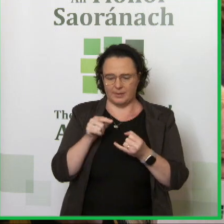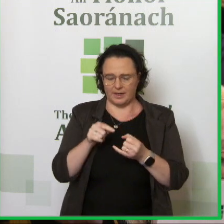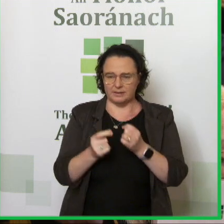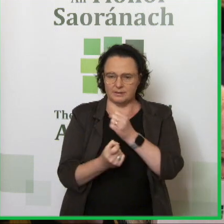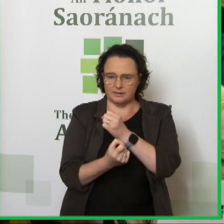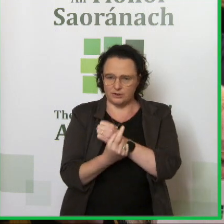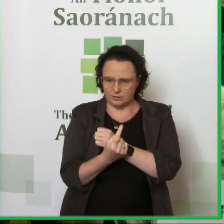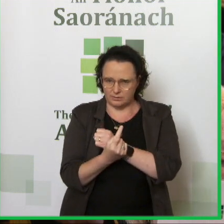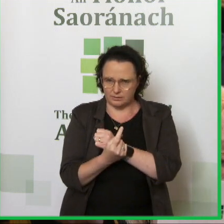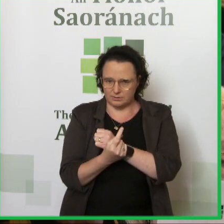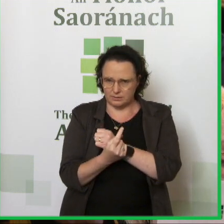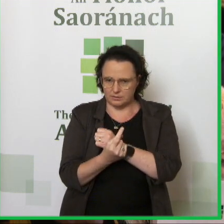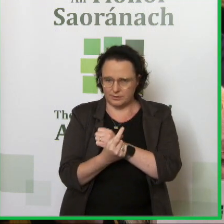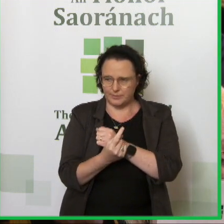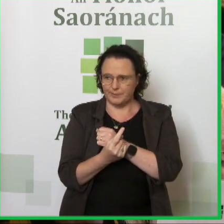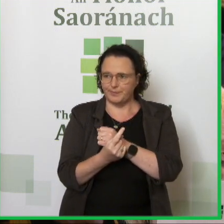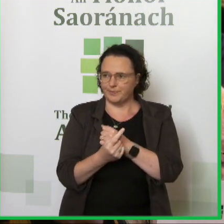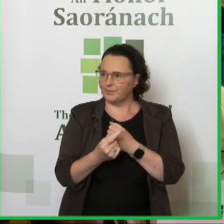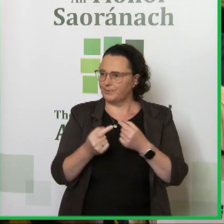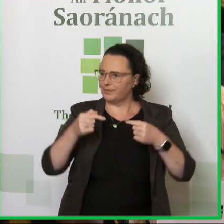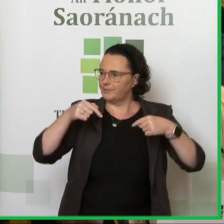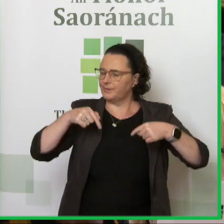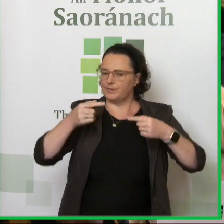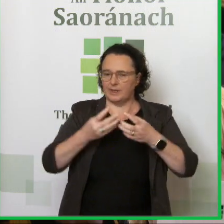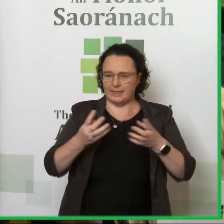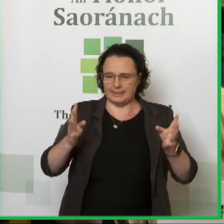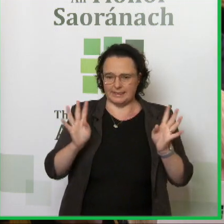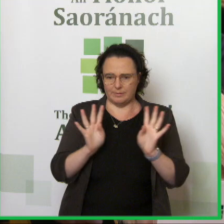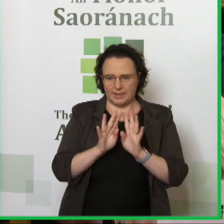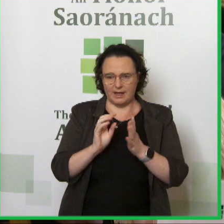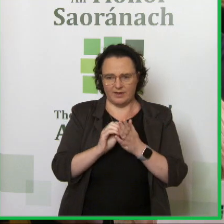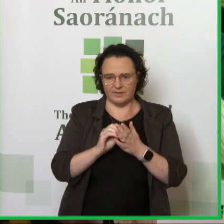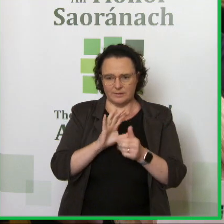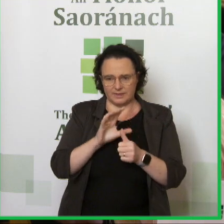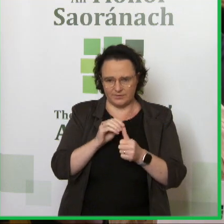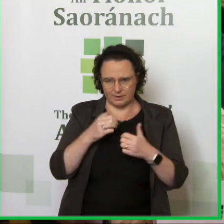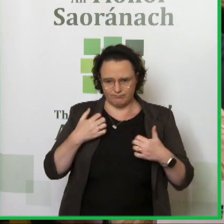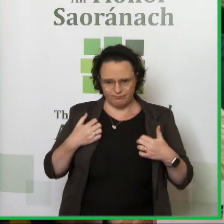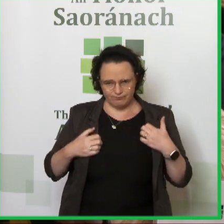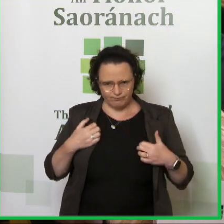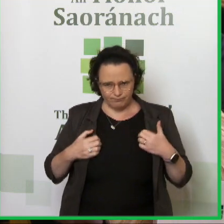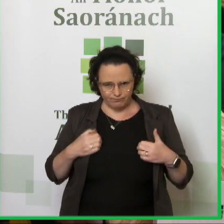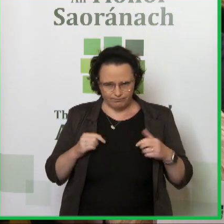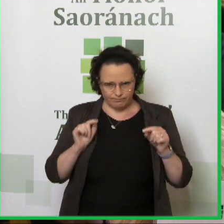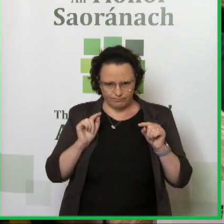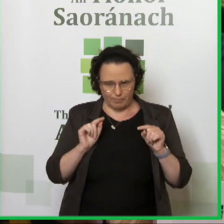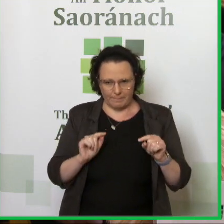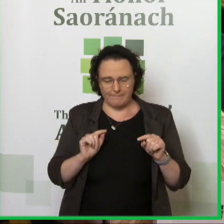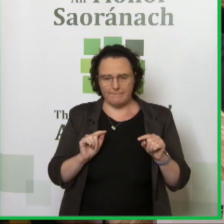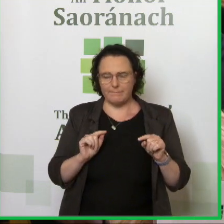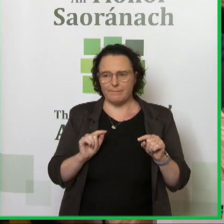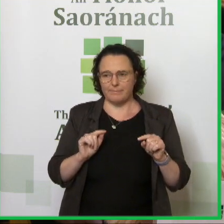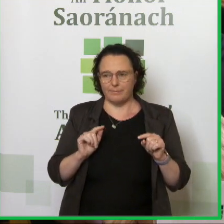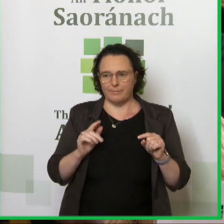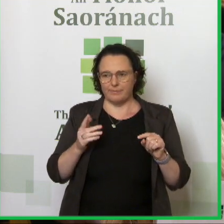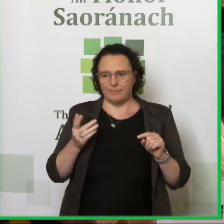the assembly holds a particular interest in, and does the sort